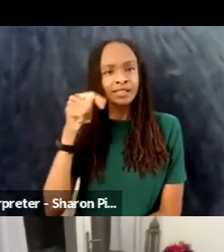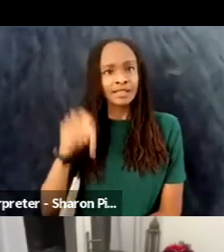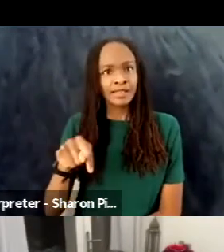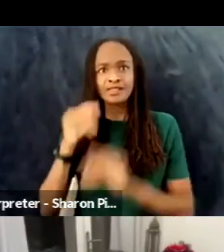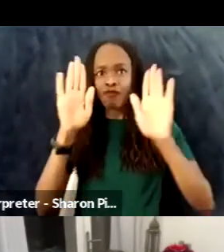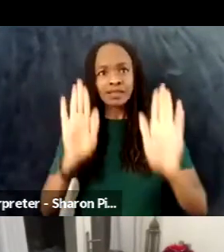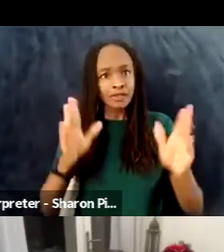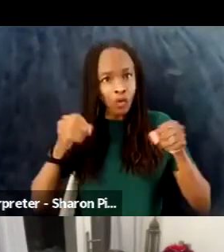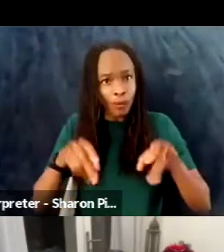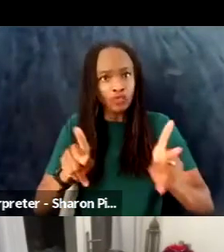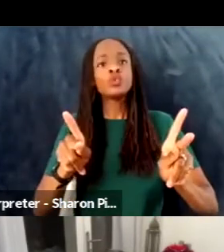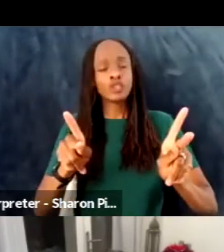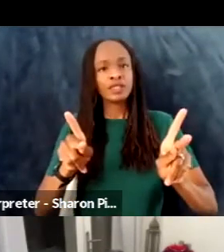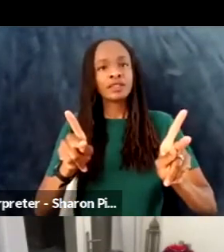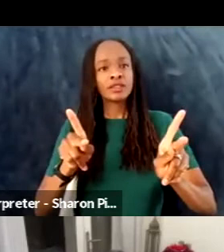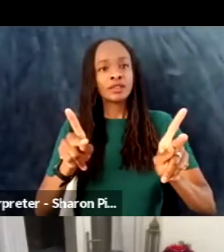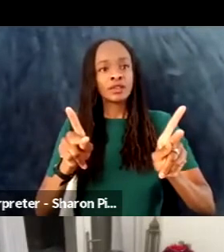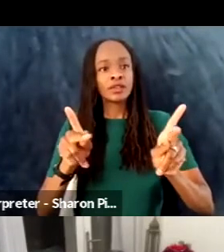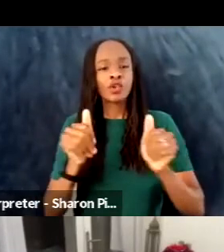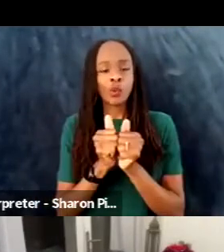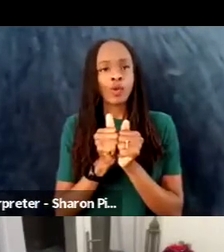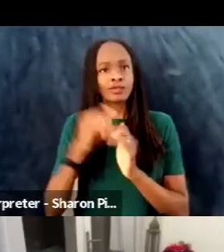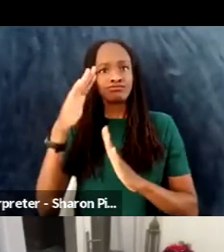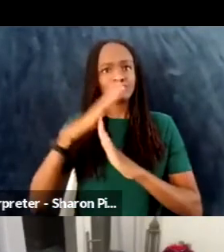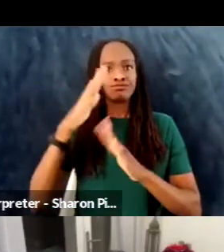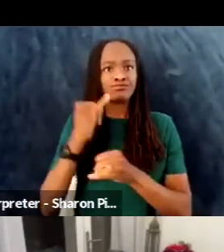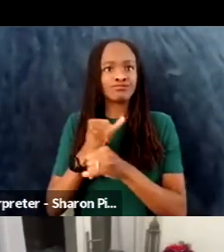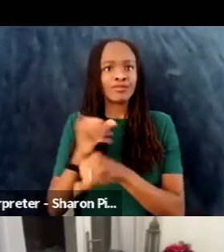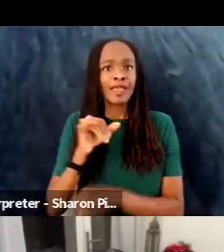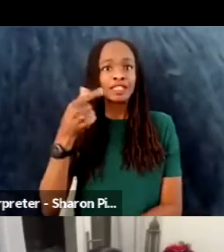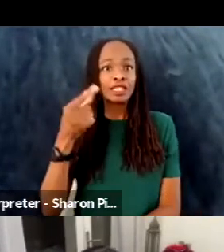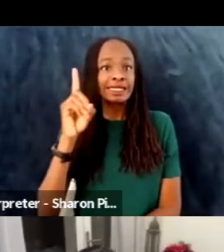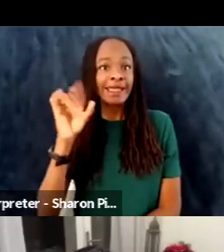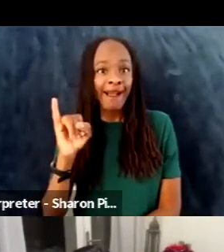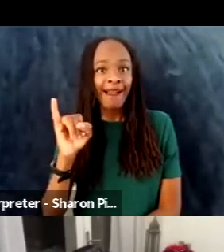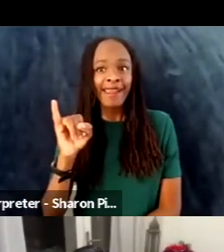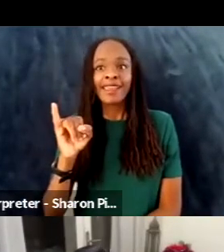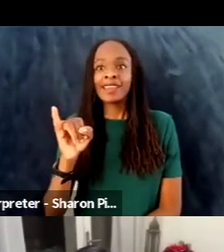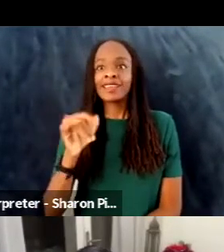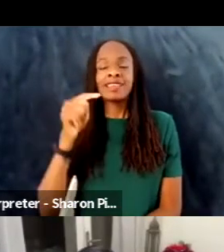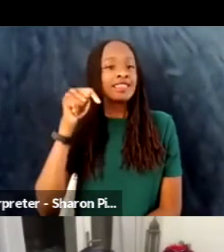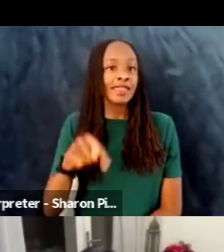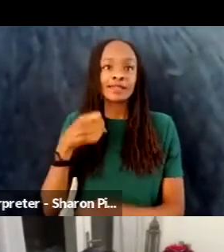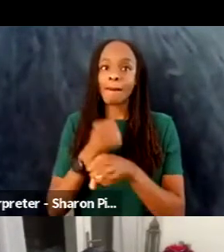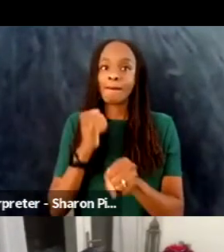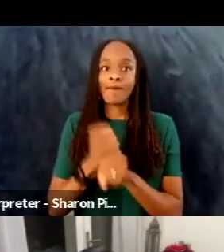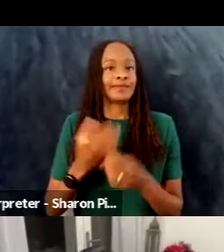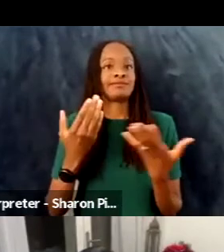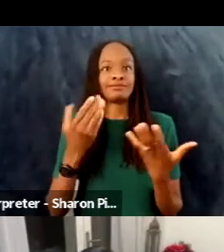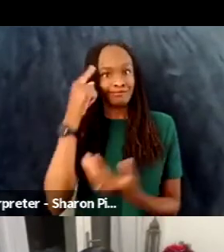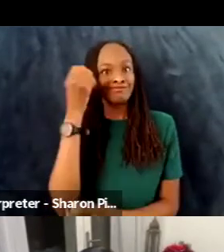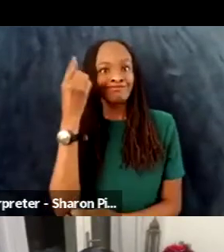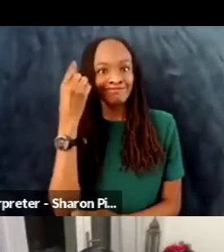fantastic opportunity with a reputed institute like GDI, this just made absolute sense, because we are